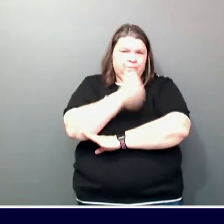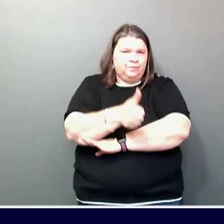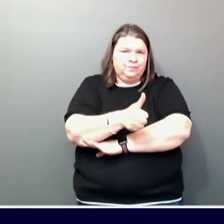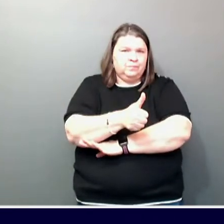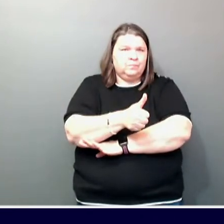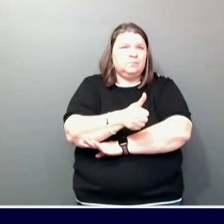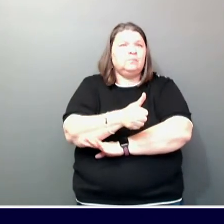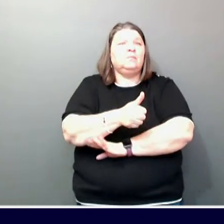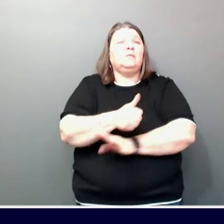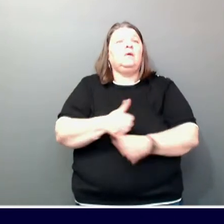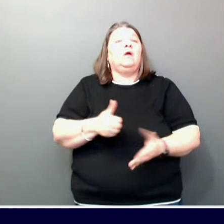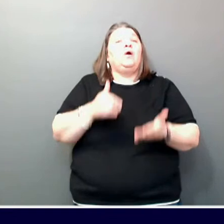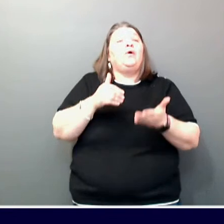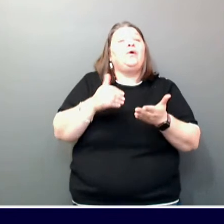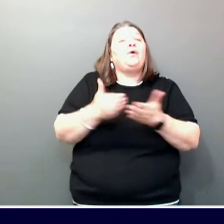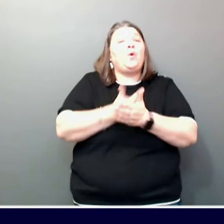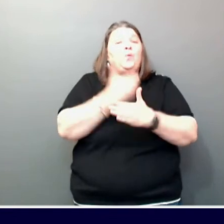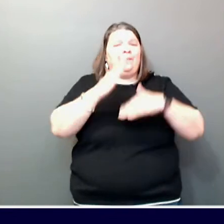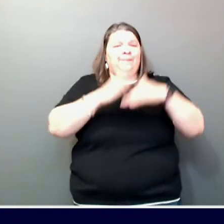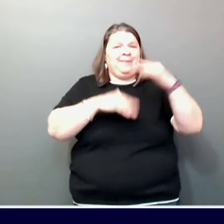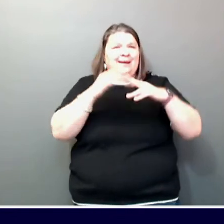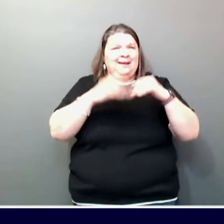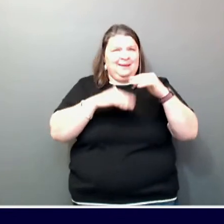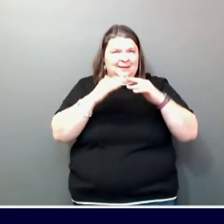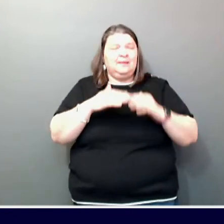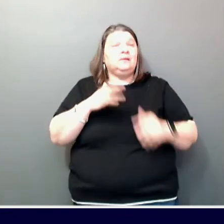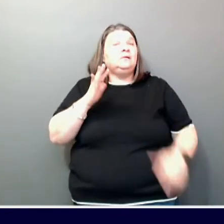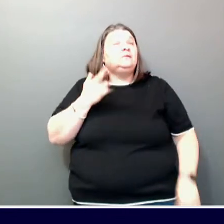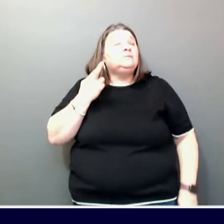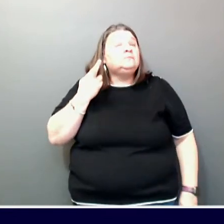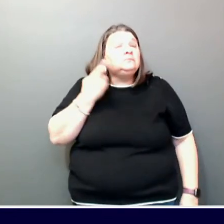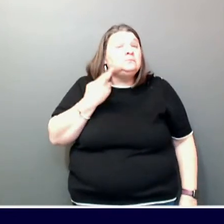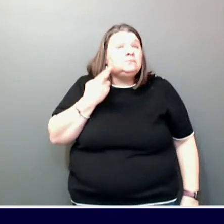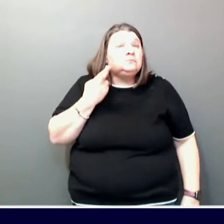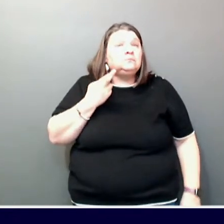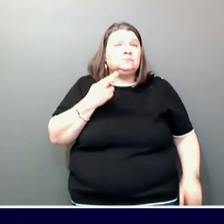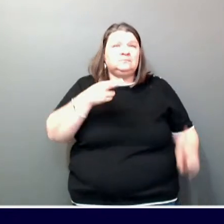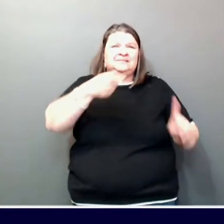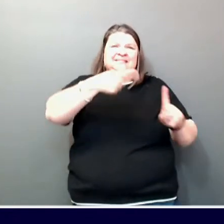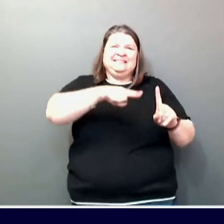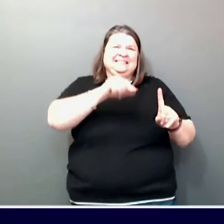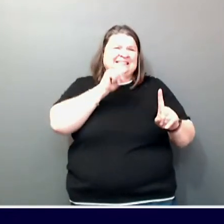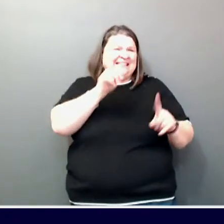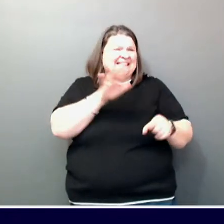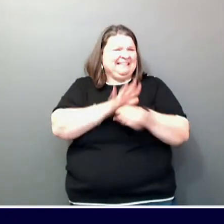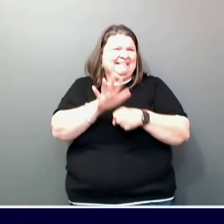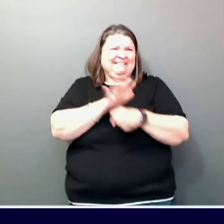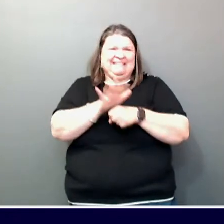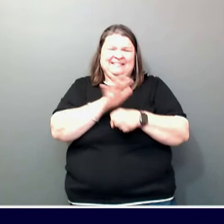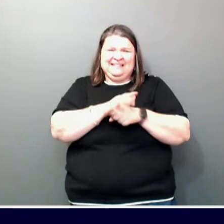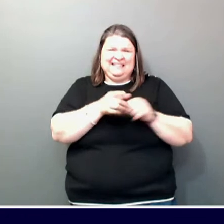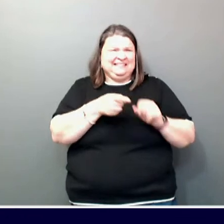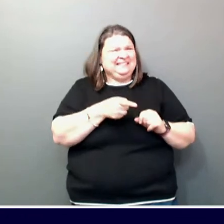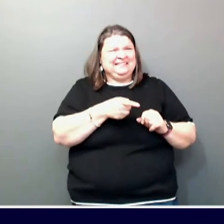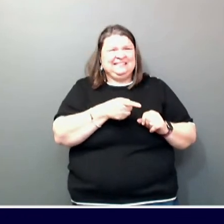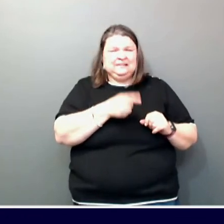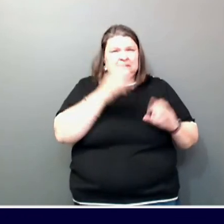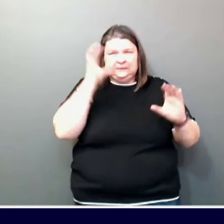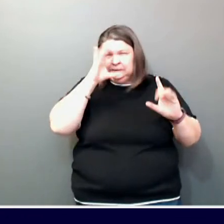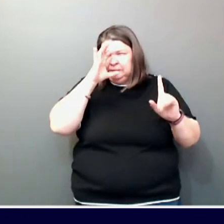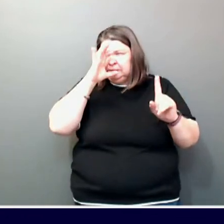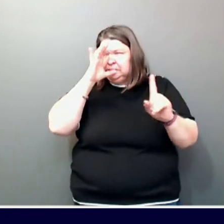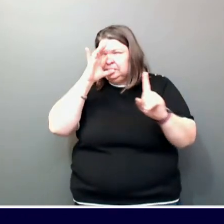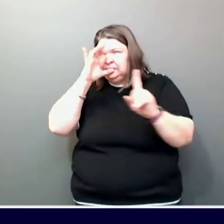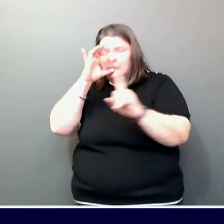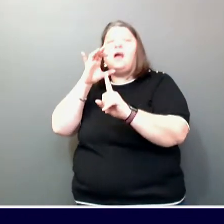is inadequate for them. It has been inadequate for a while, so we've been looking for space. These workers did pitch in on contact